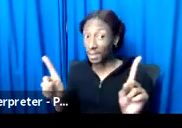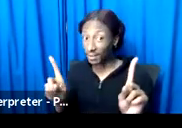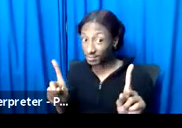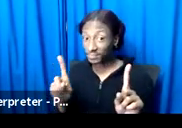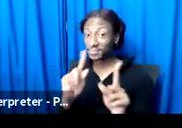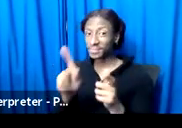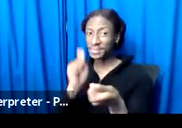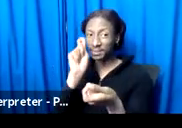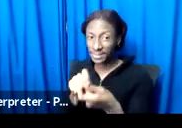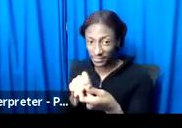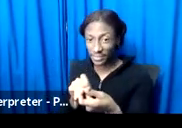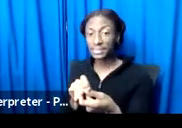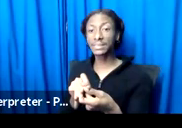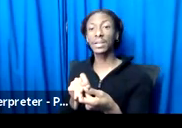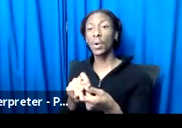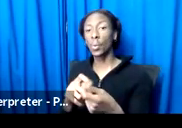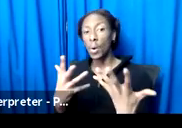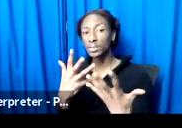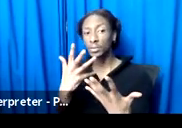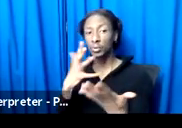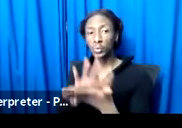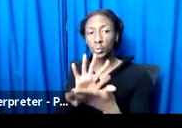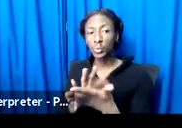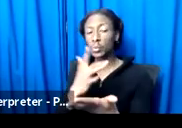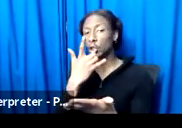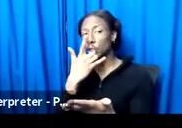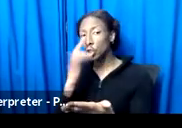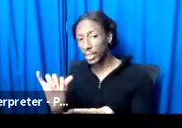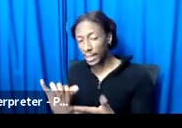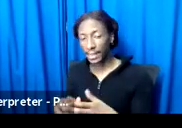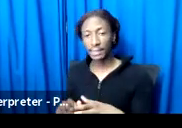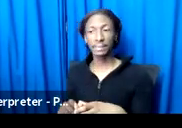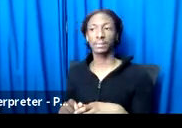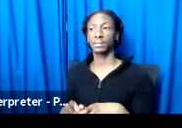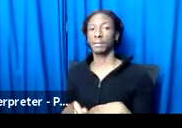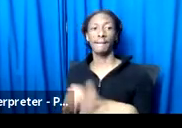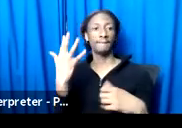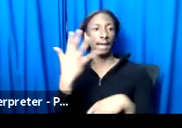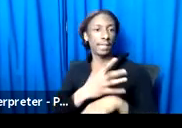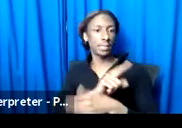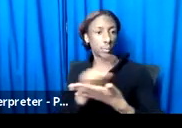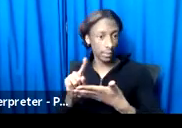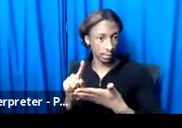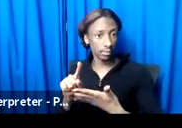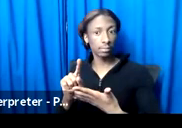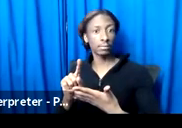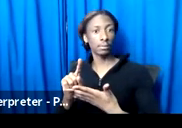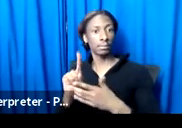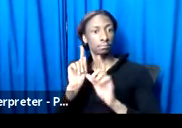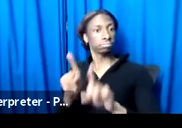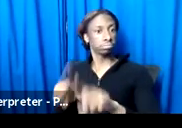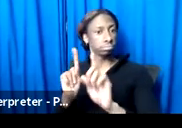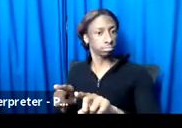what school will look like, meaning will 5 days a week in person be offered, that is really a